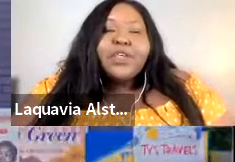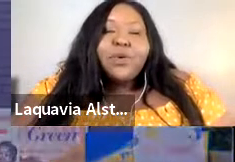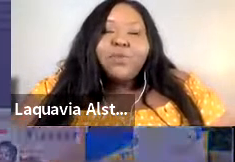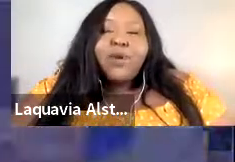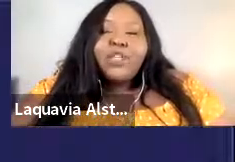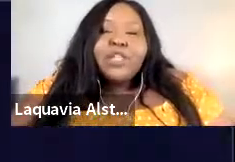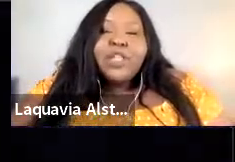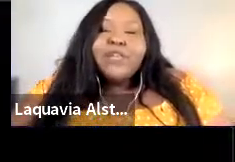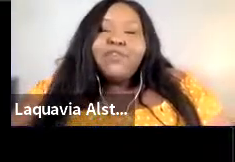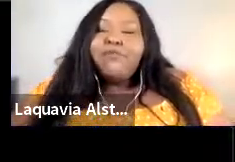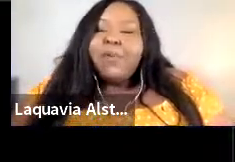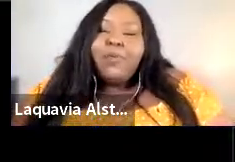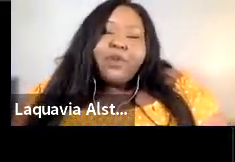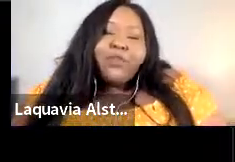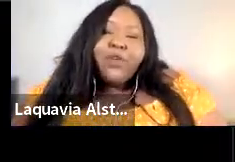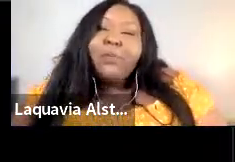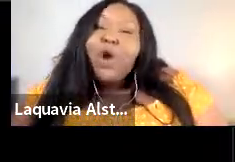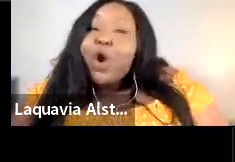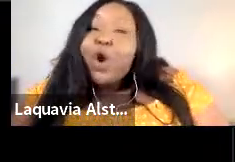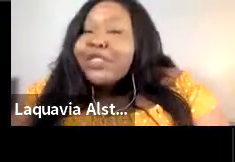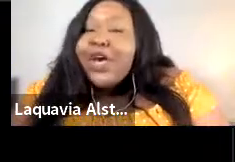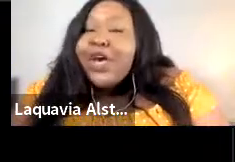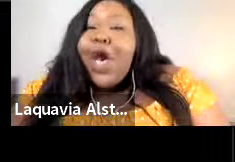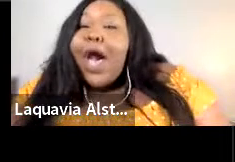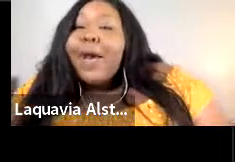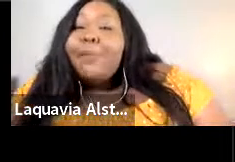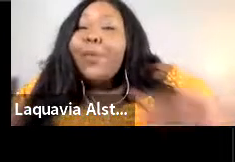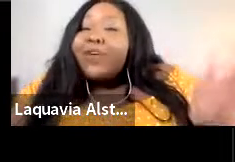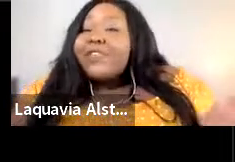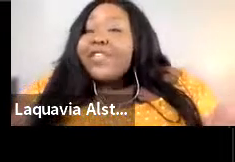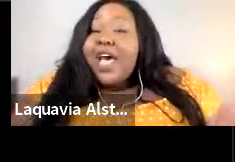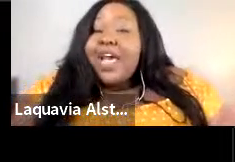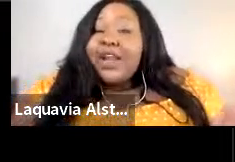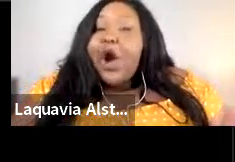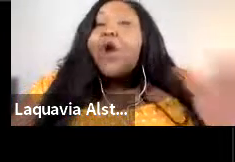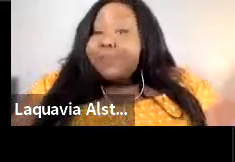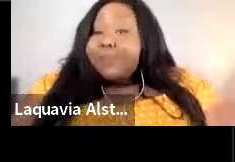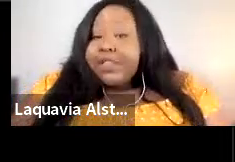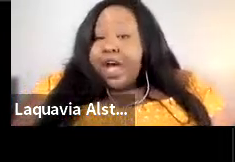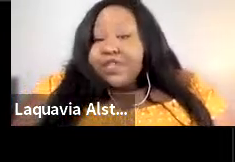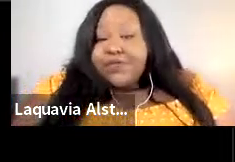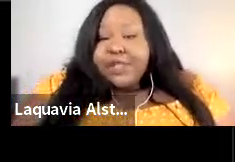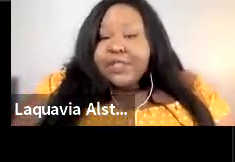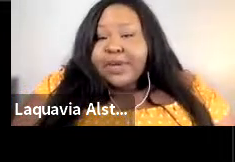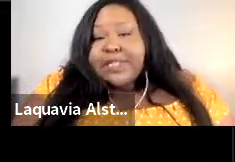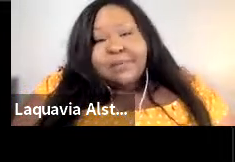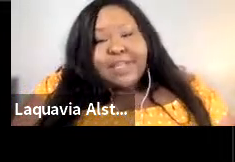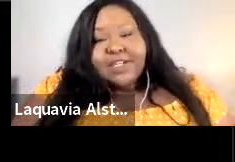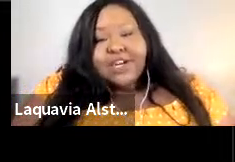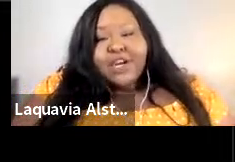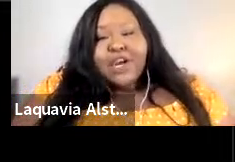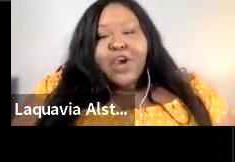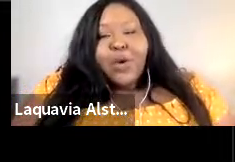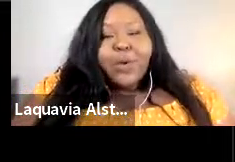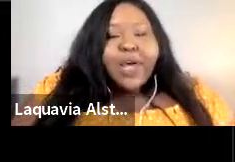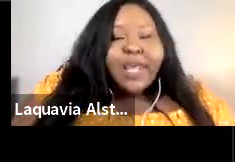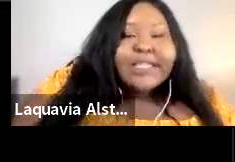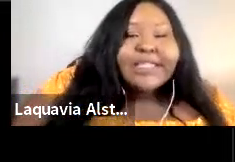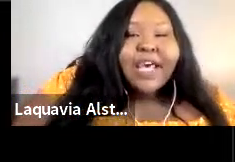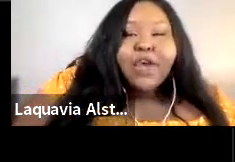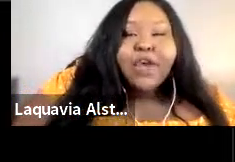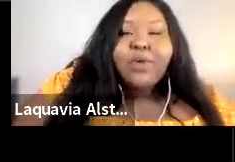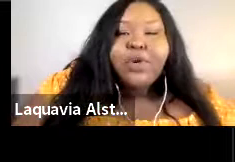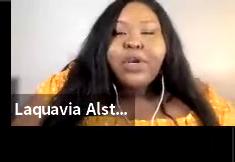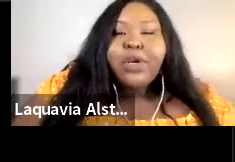Liberators and Total Liberation Collective have been wonderful partners. We've done our big launch for the spring semester